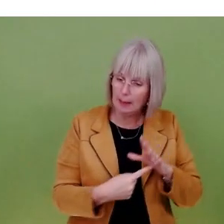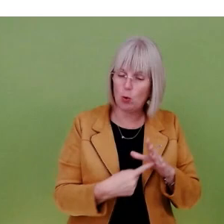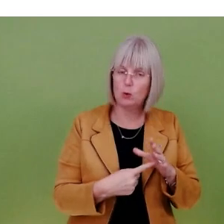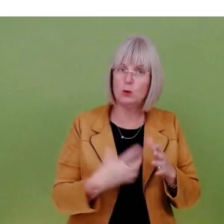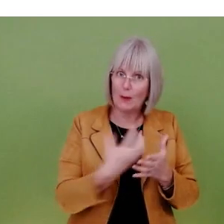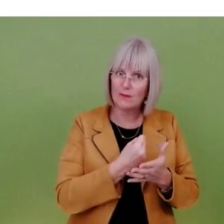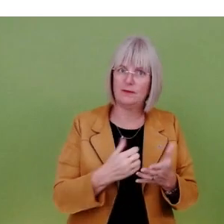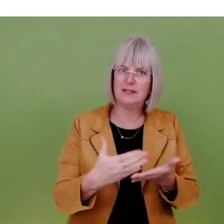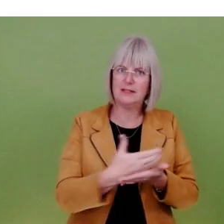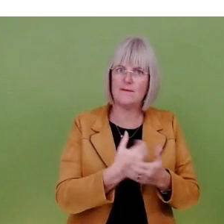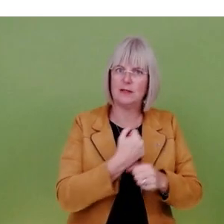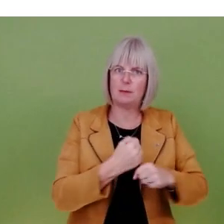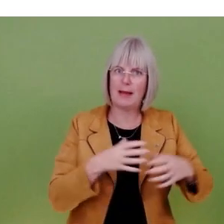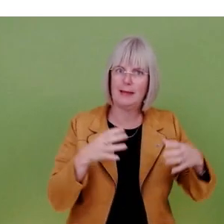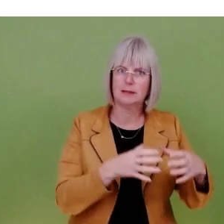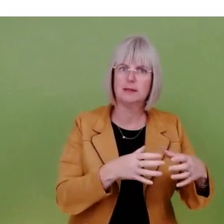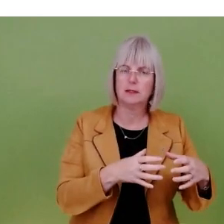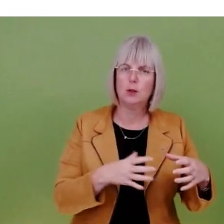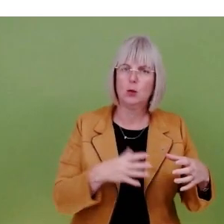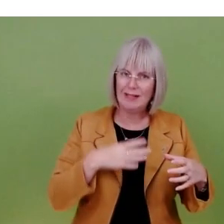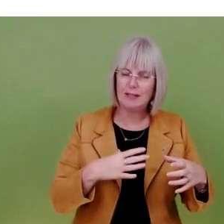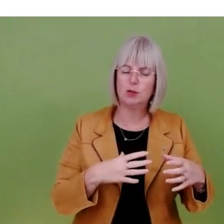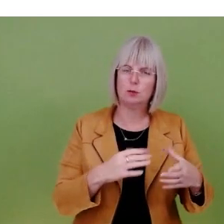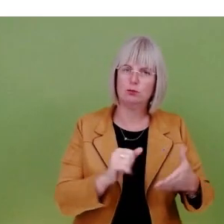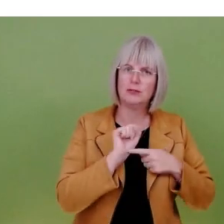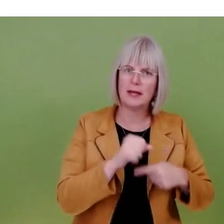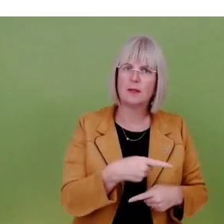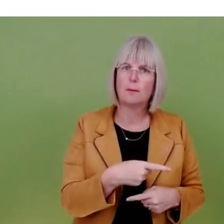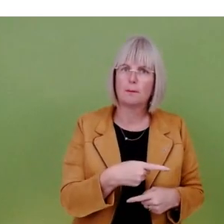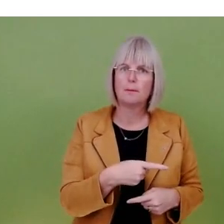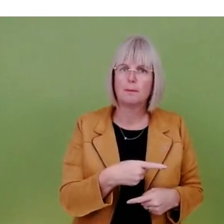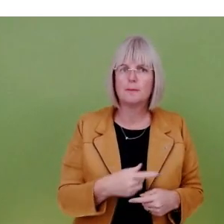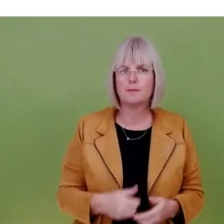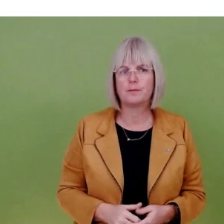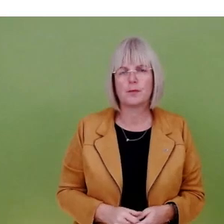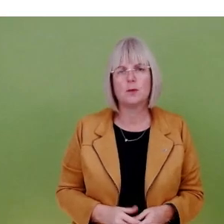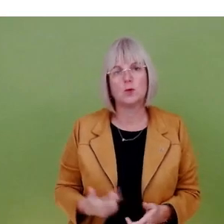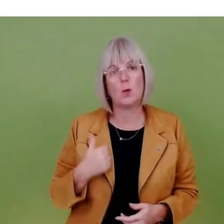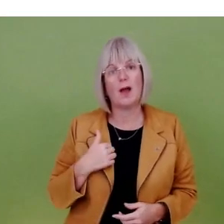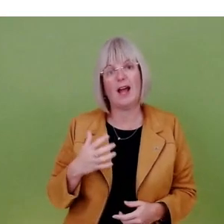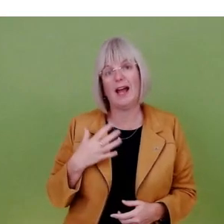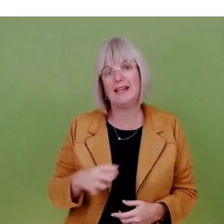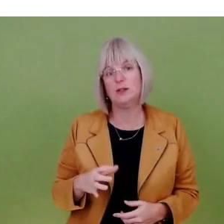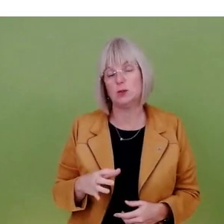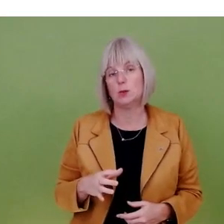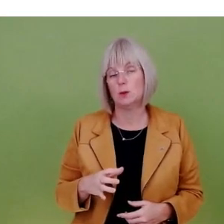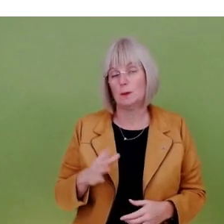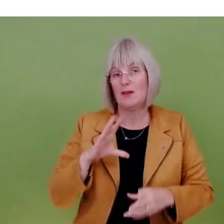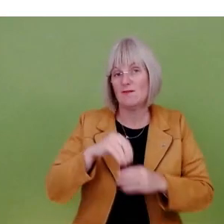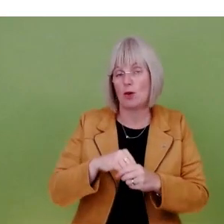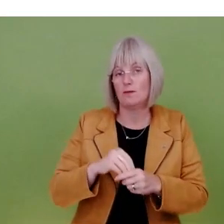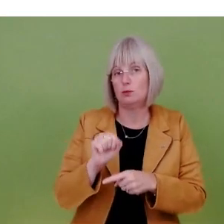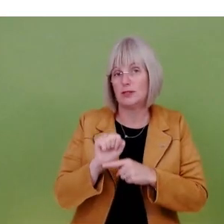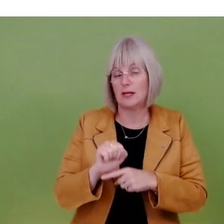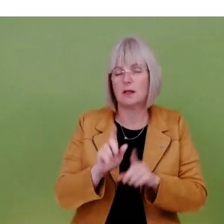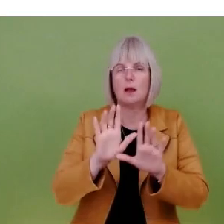we need to be protecting those. And I, in my position, need to be playing my part in protecting those too. So anyway, I feel like I'm waffling now,